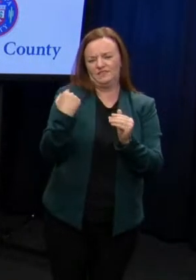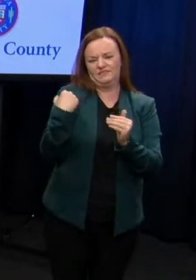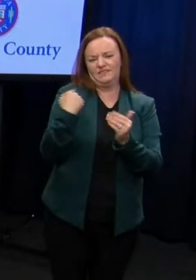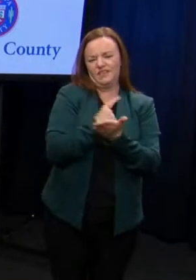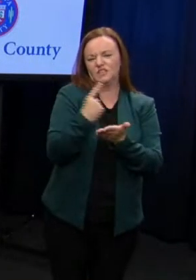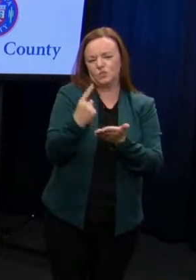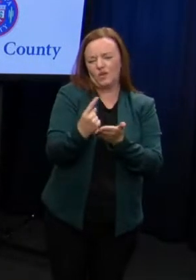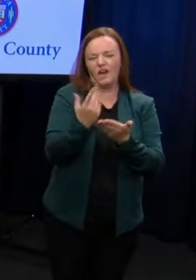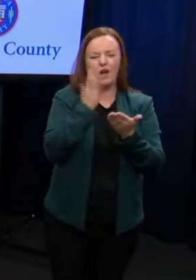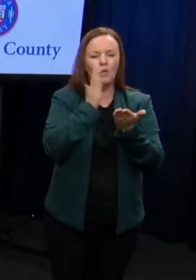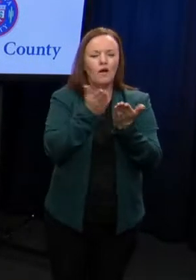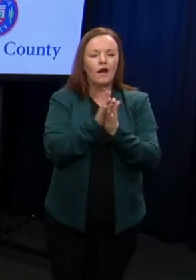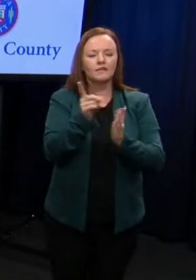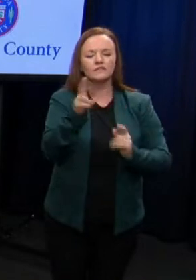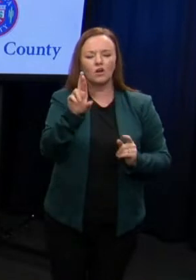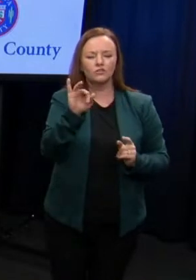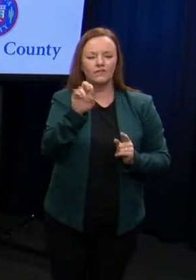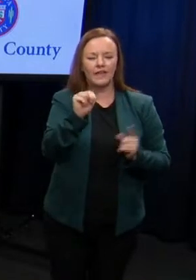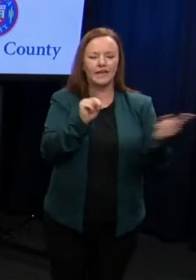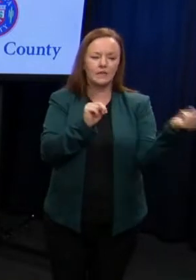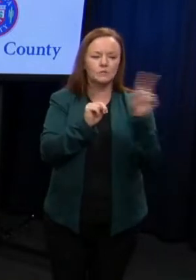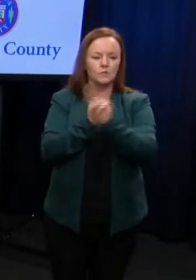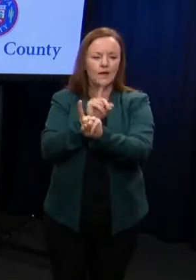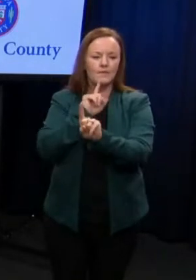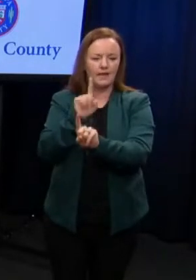Flanagan come up and address your questions. Thank you, Nicole.